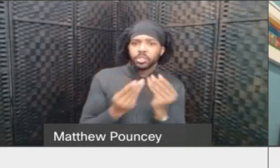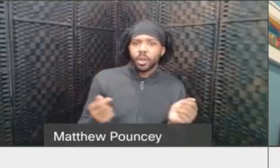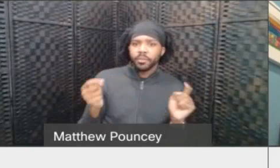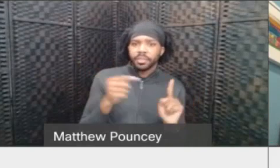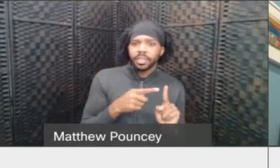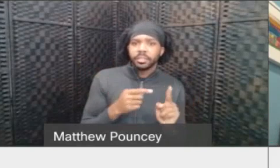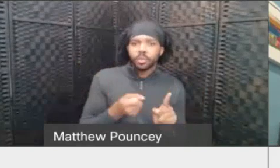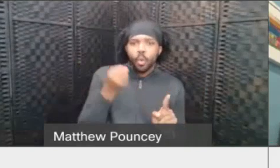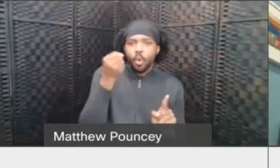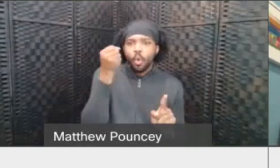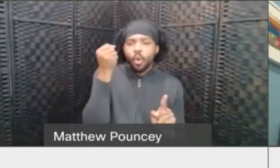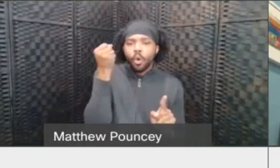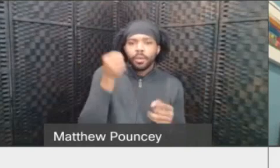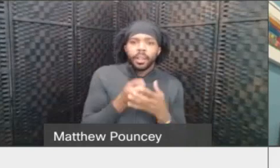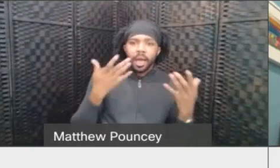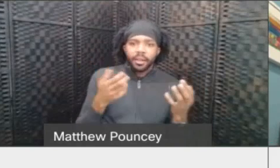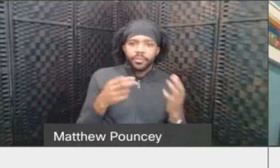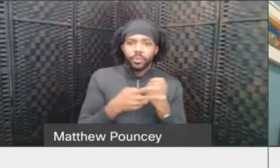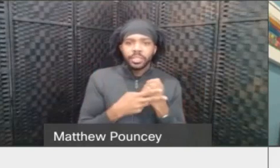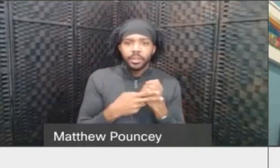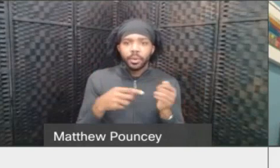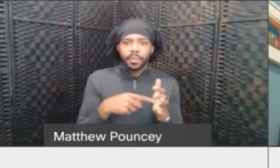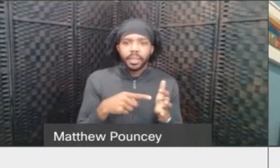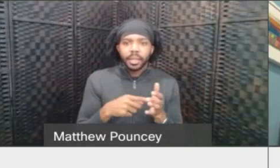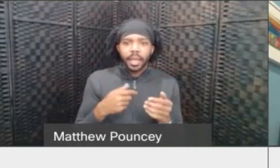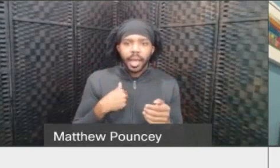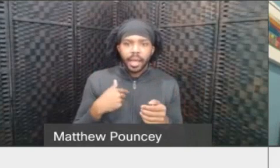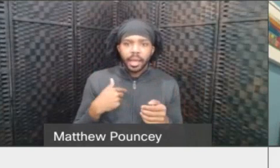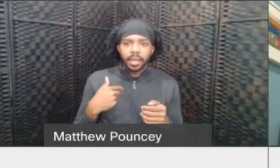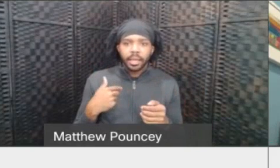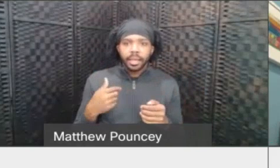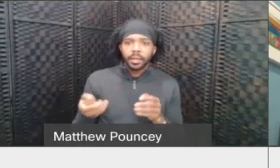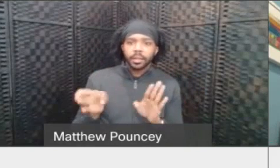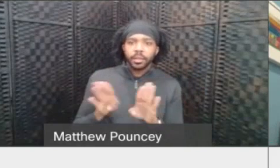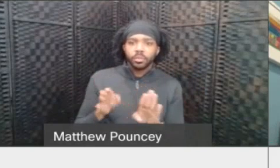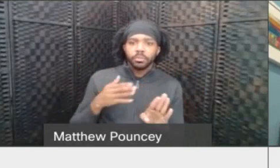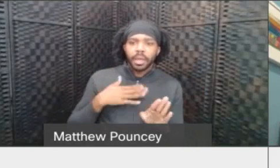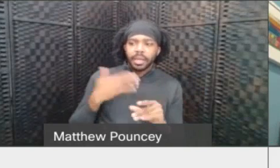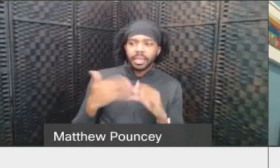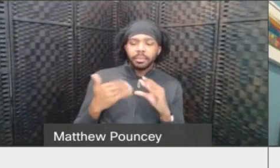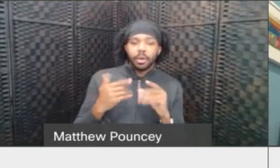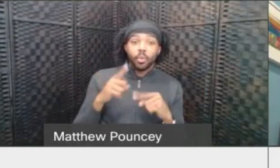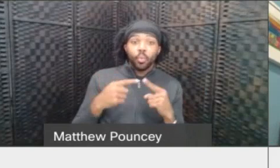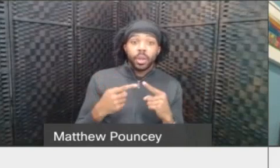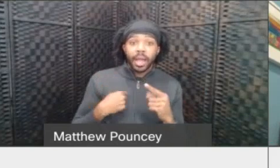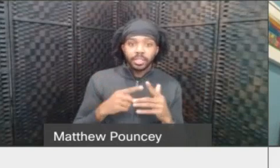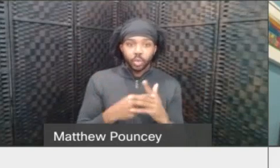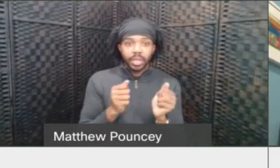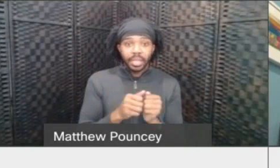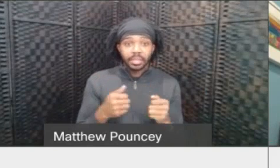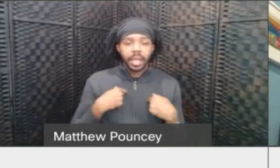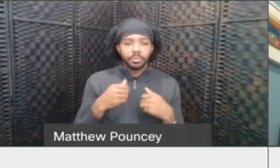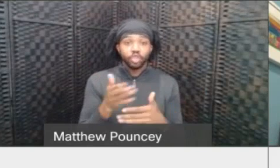of the retainer billing. I always close my email before I start this because when I'm sharing the screen, I don't want